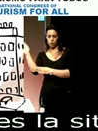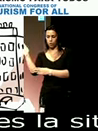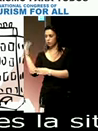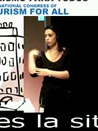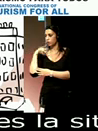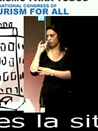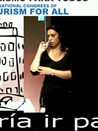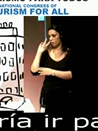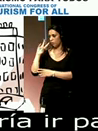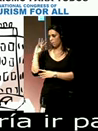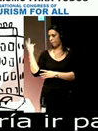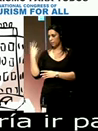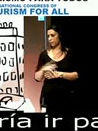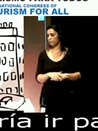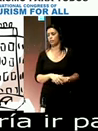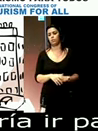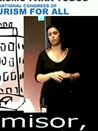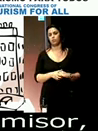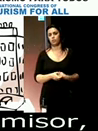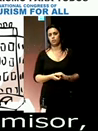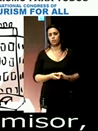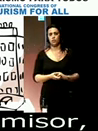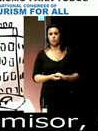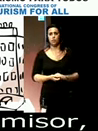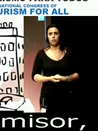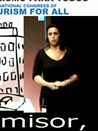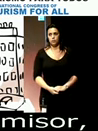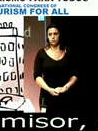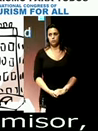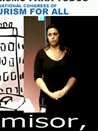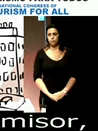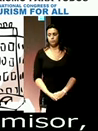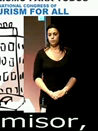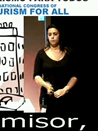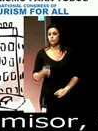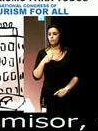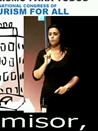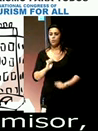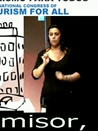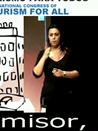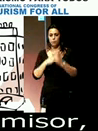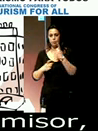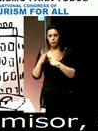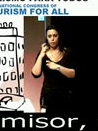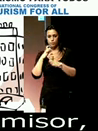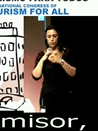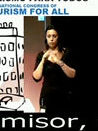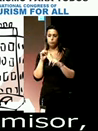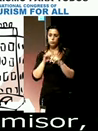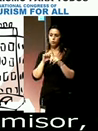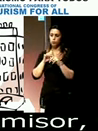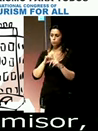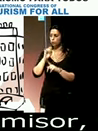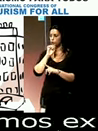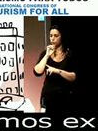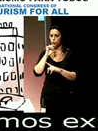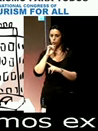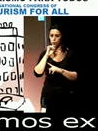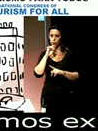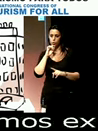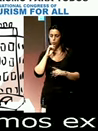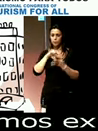And we give information using standards of the Android system. So